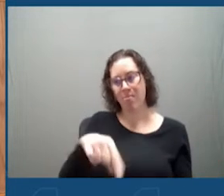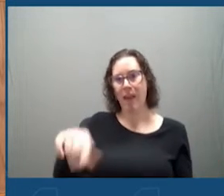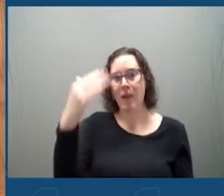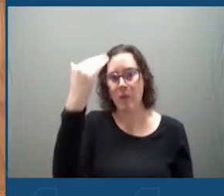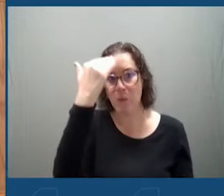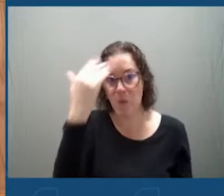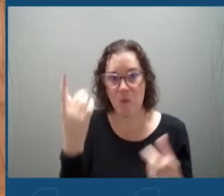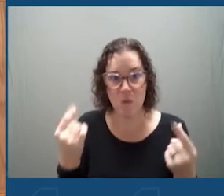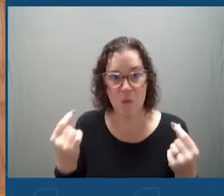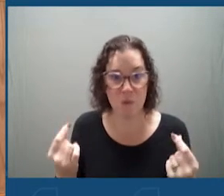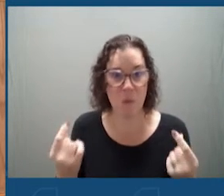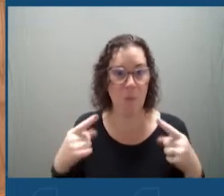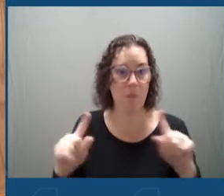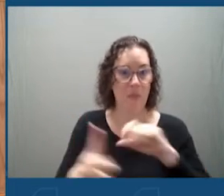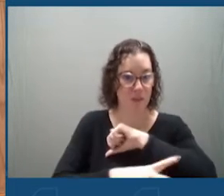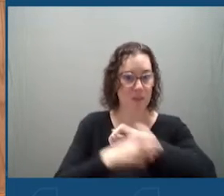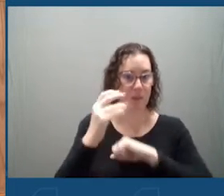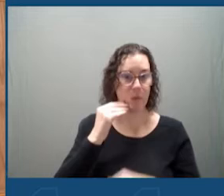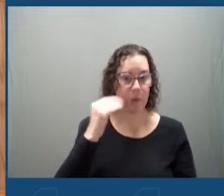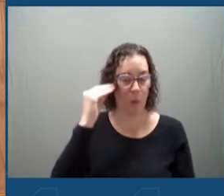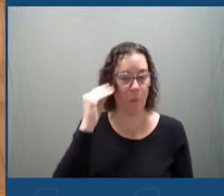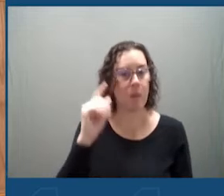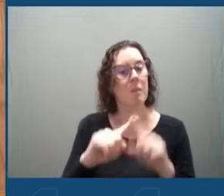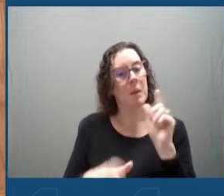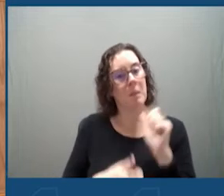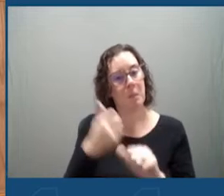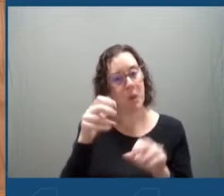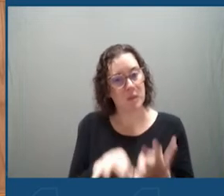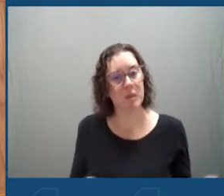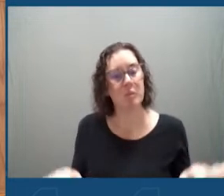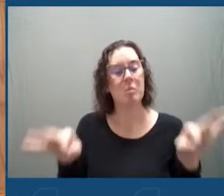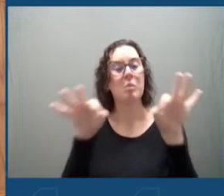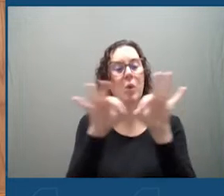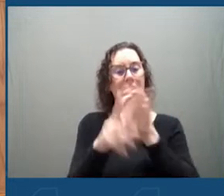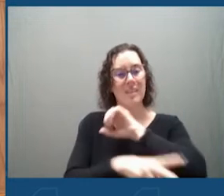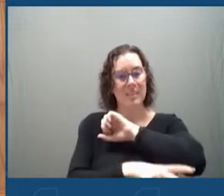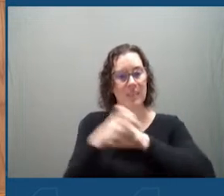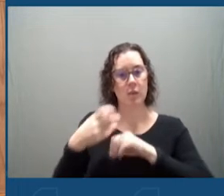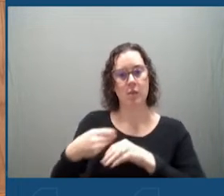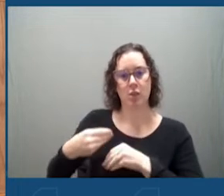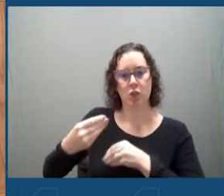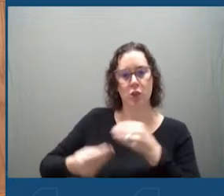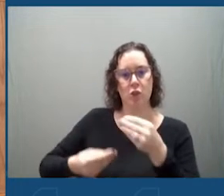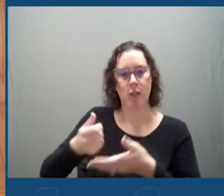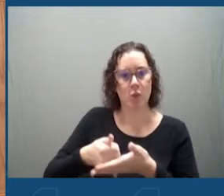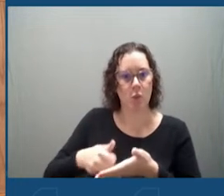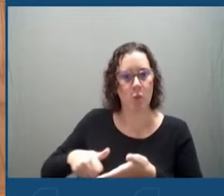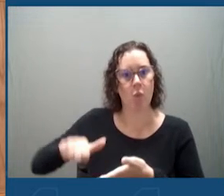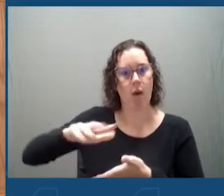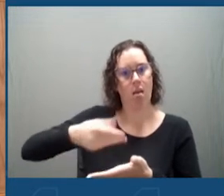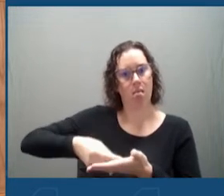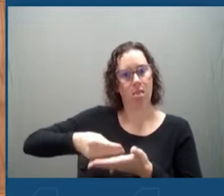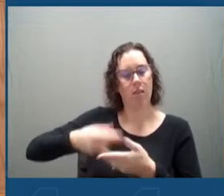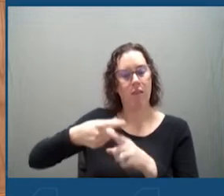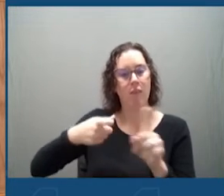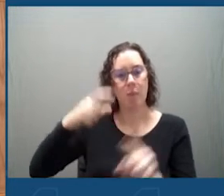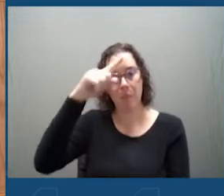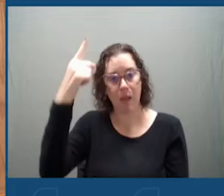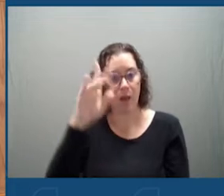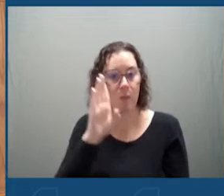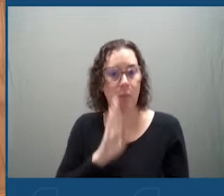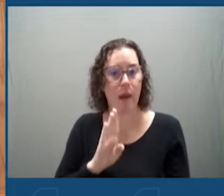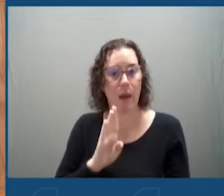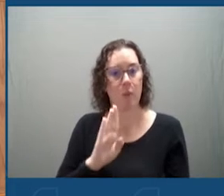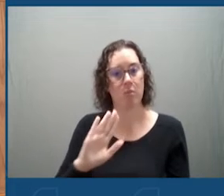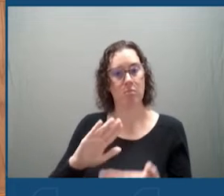importantly, deed theft steals generational wealth from black and brown communities. And it's gone